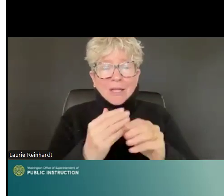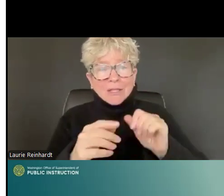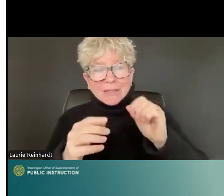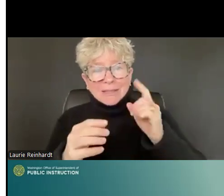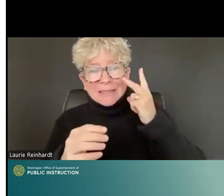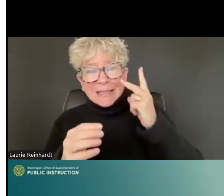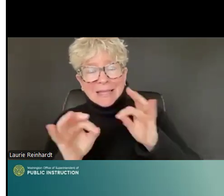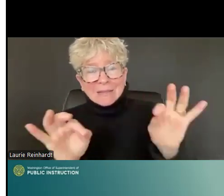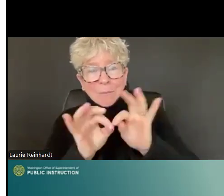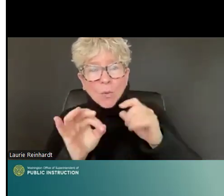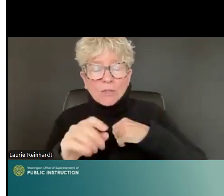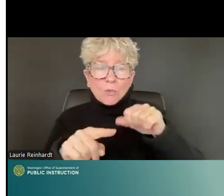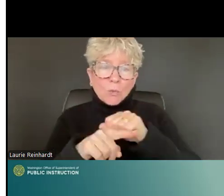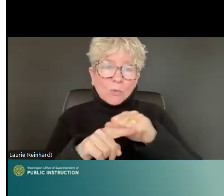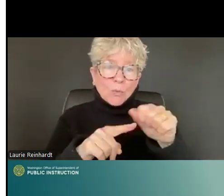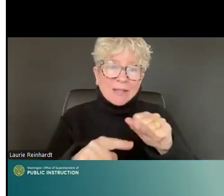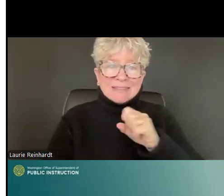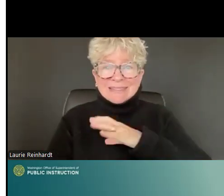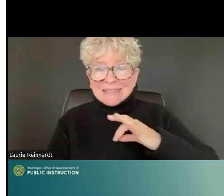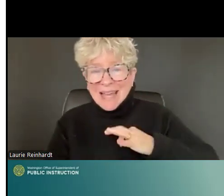and students on these skills.